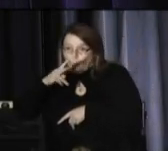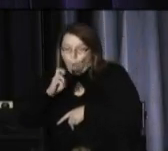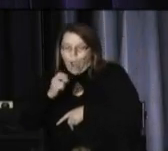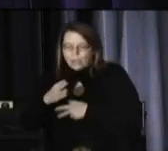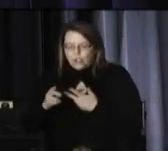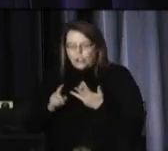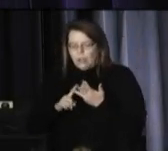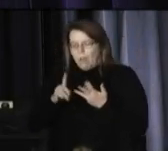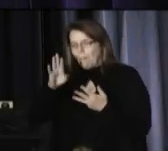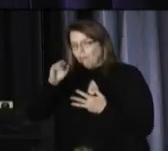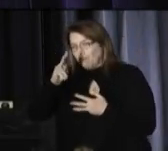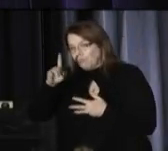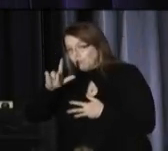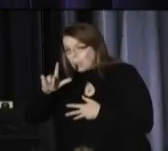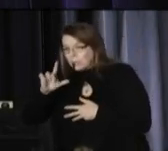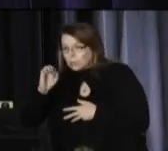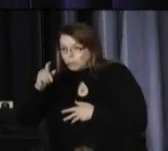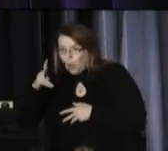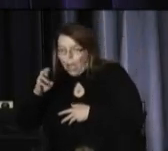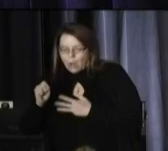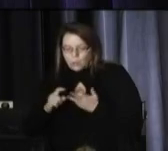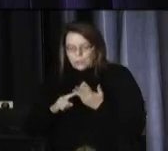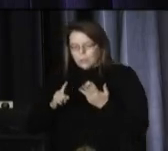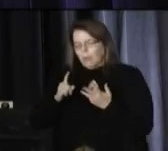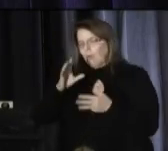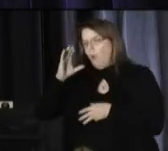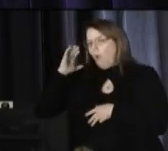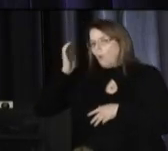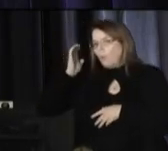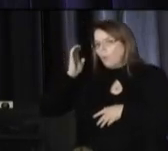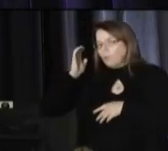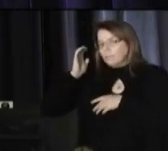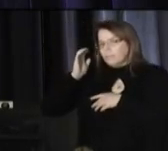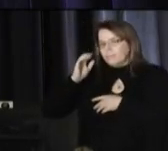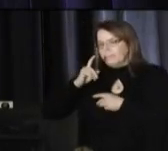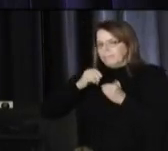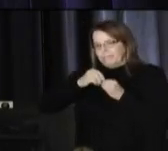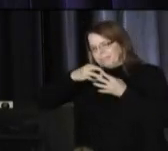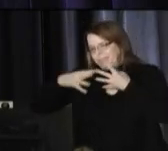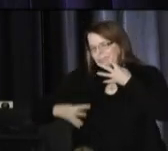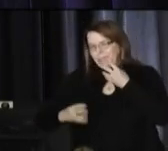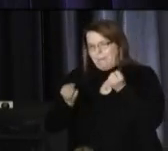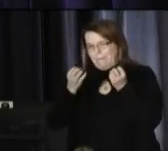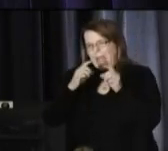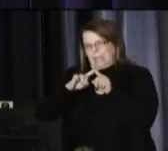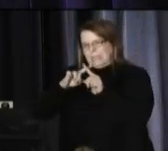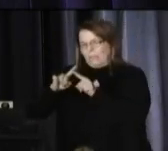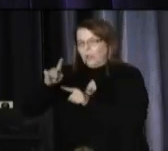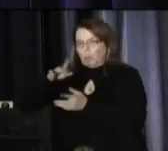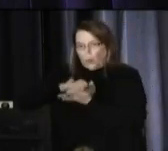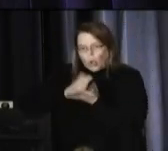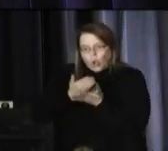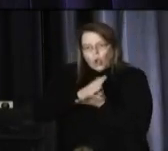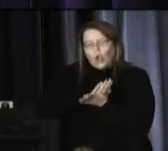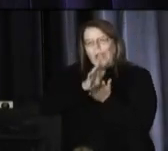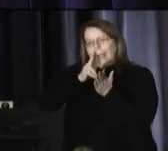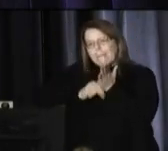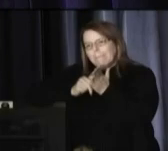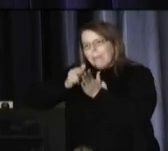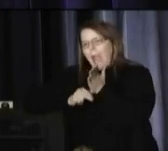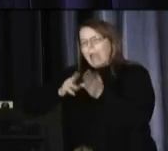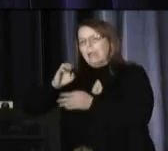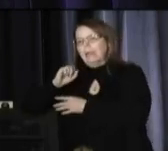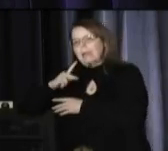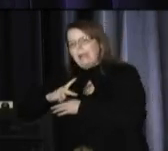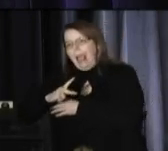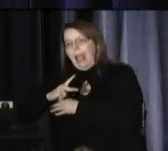roasted beet salad with goat cheese, coconut curries, beef Wellington. You cook and paint and nap and